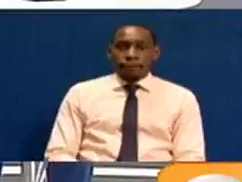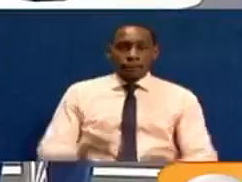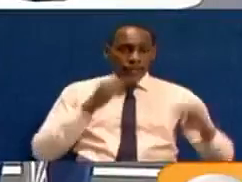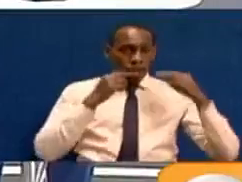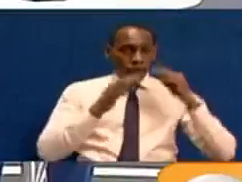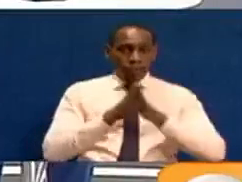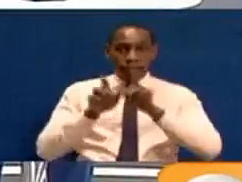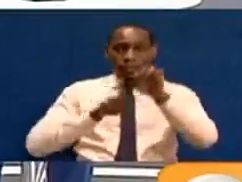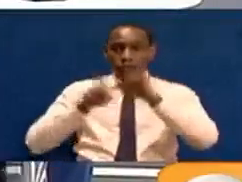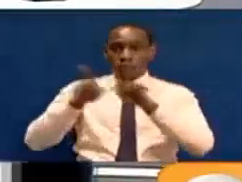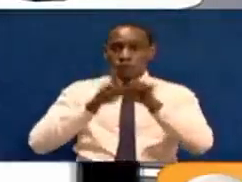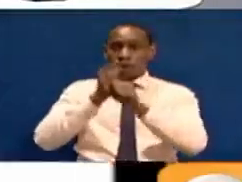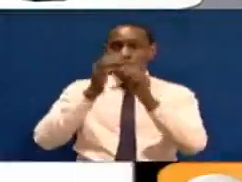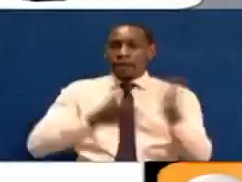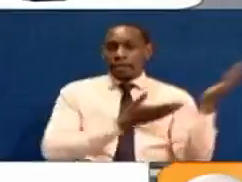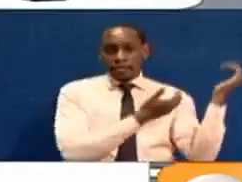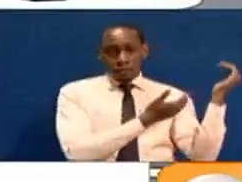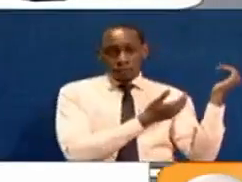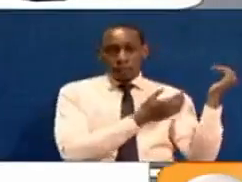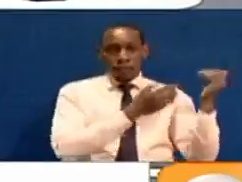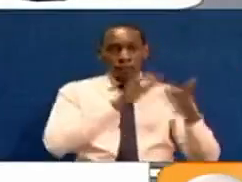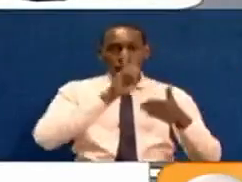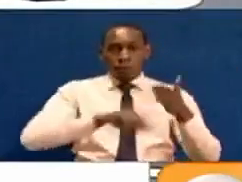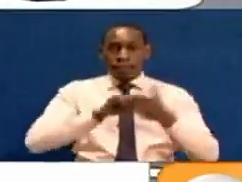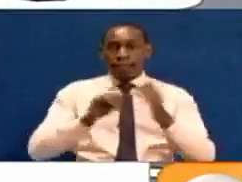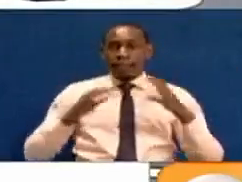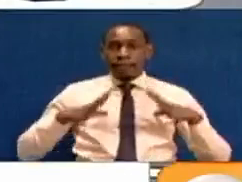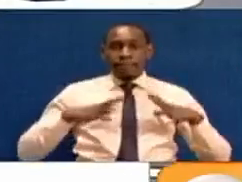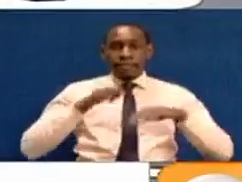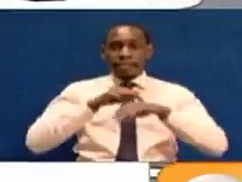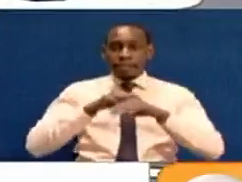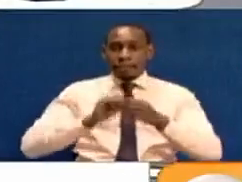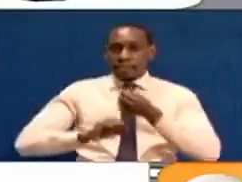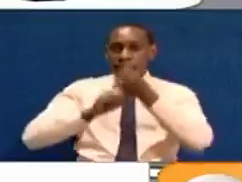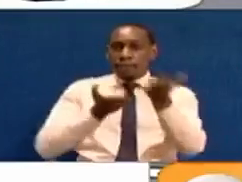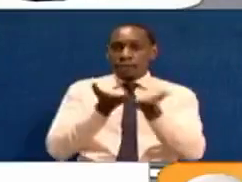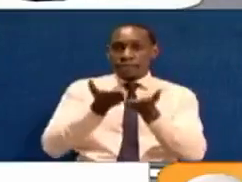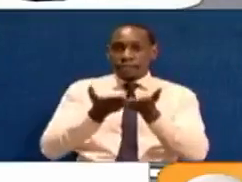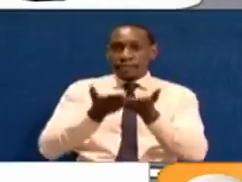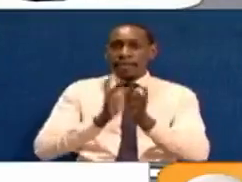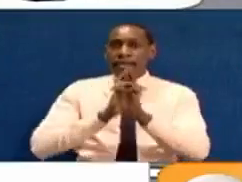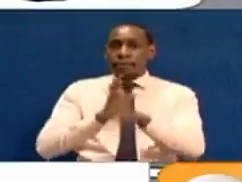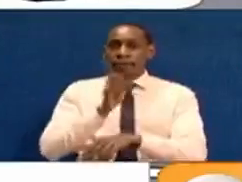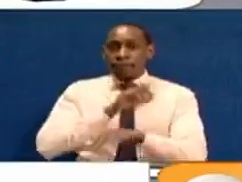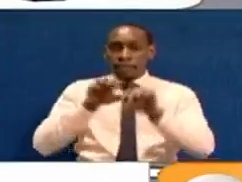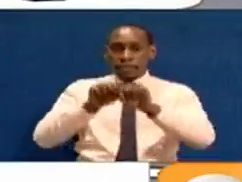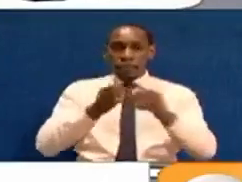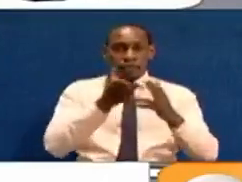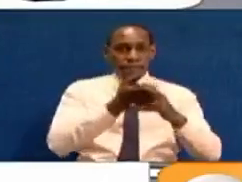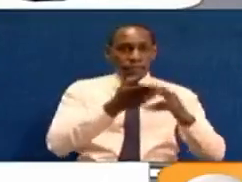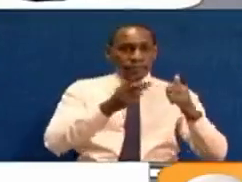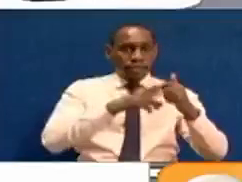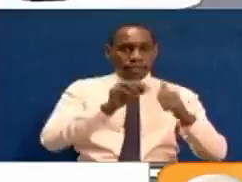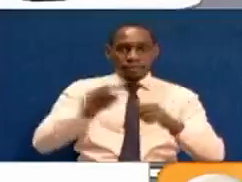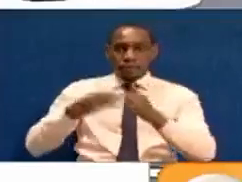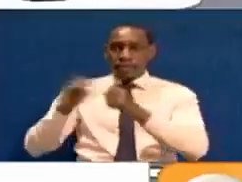Hotel and tour operators are optimistic that the festive season will boost their business after recording bookings of between 70